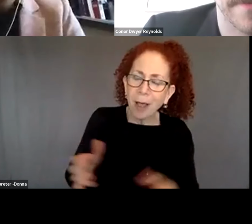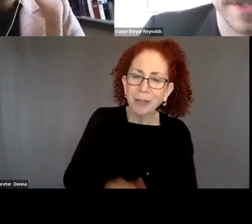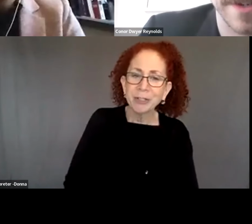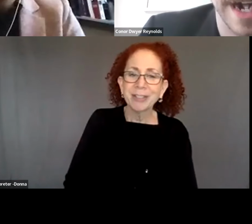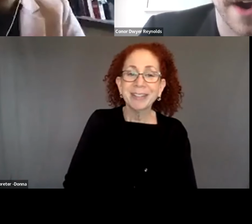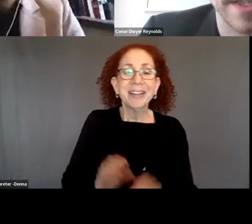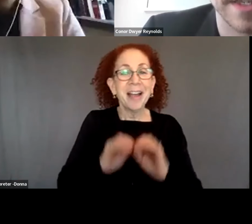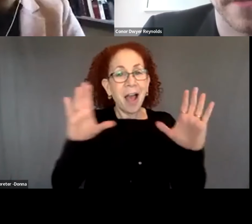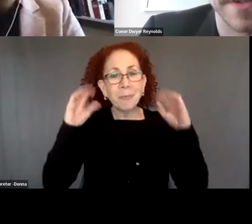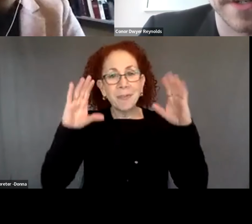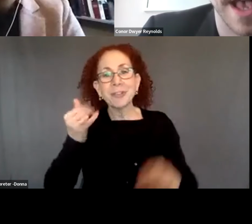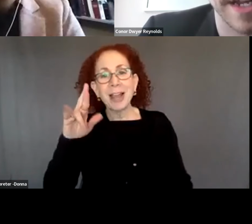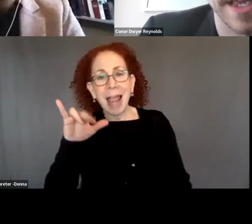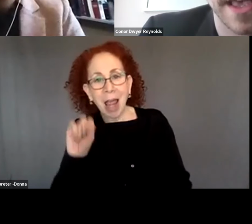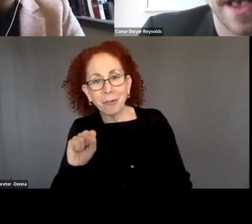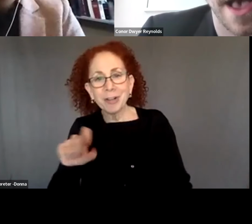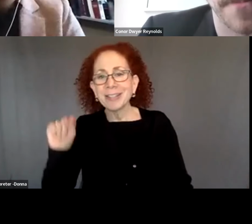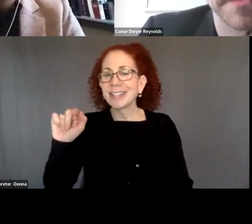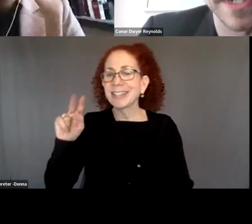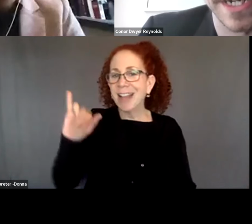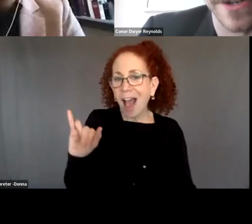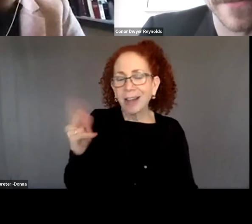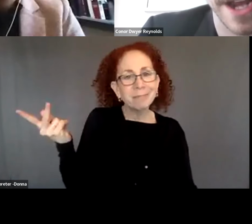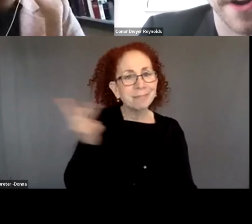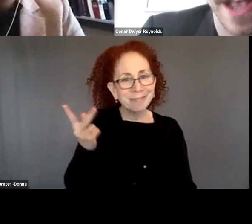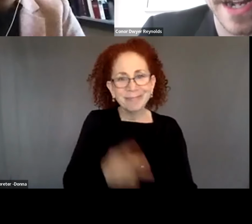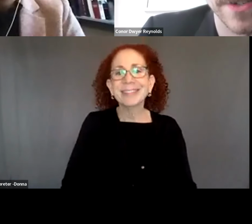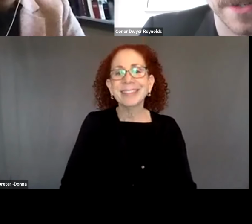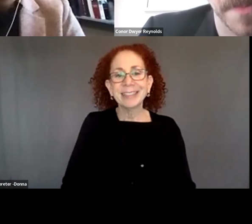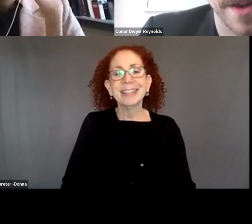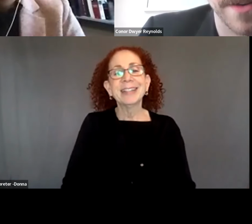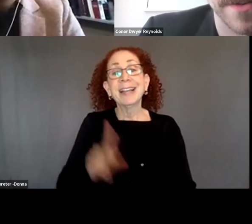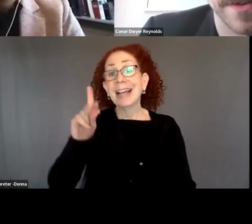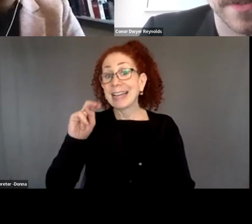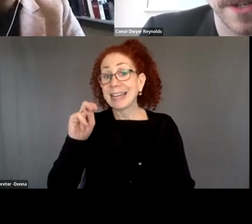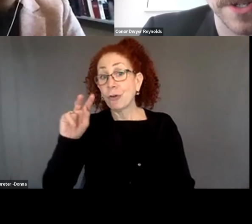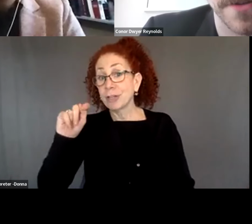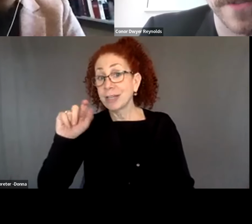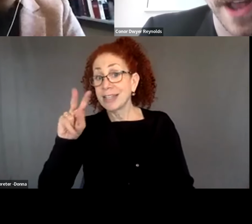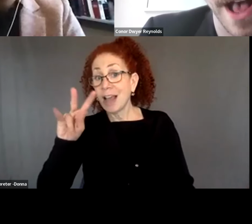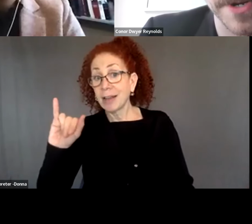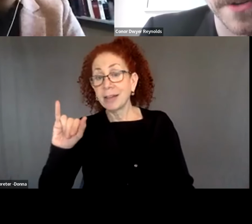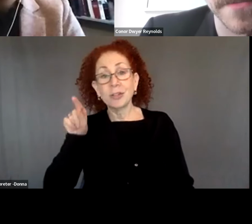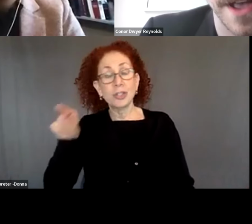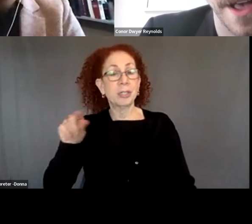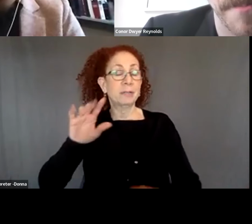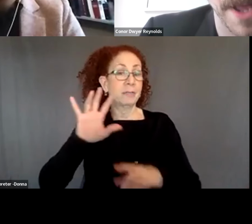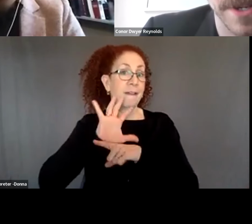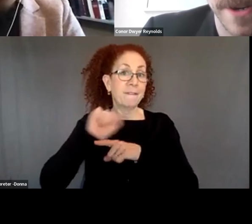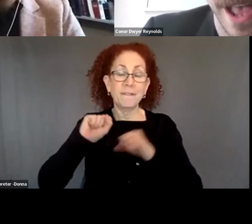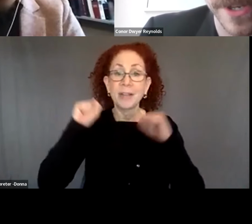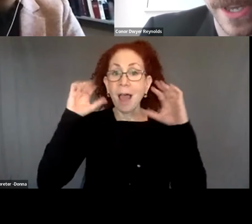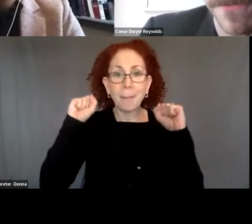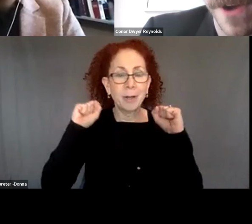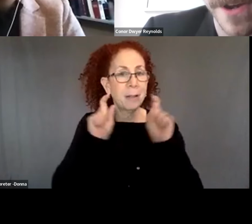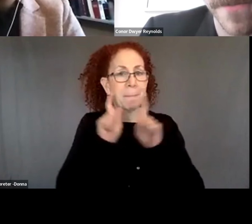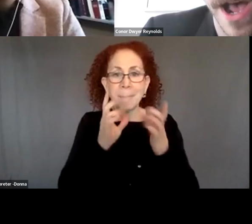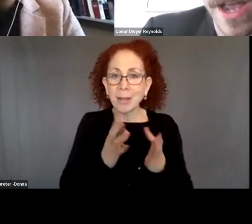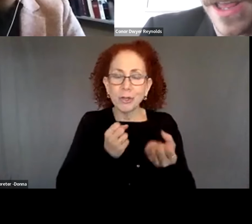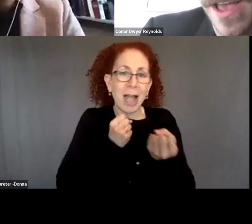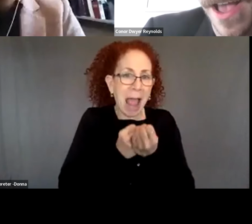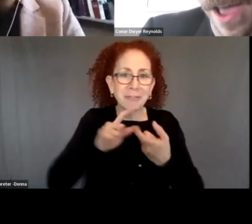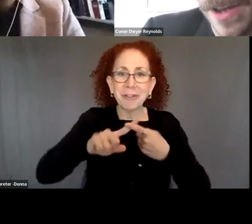Obviously to Professor Harris and Professor Tani, in particular, Karen Tani has just been such a phenomenal mentor, advocate, and